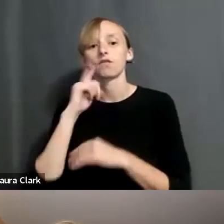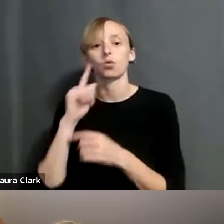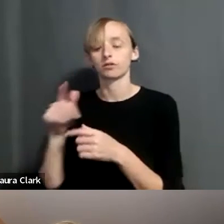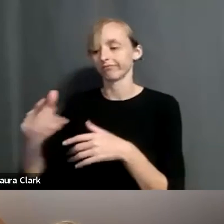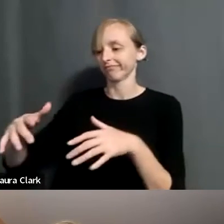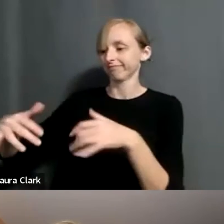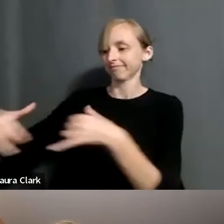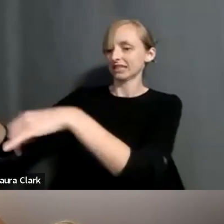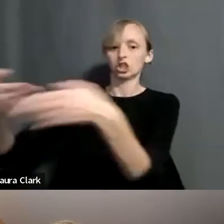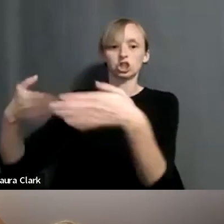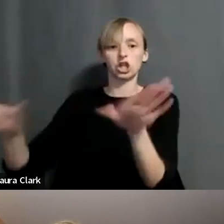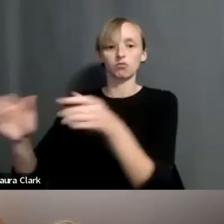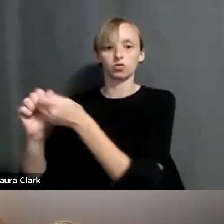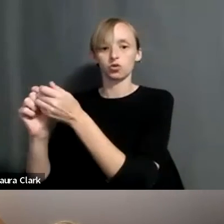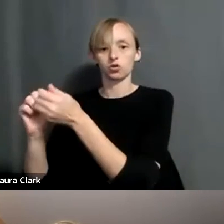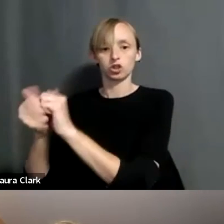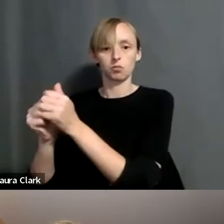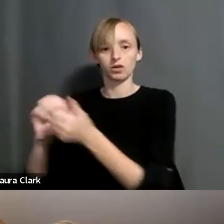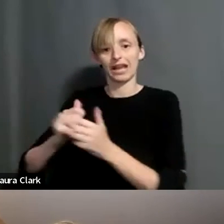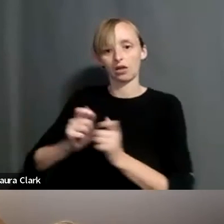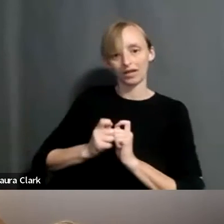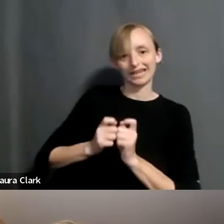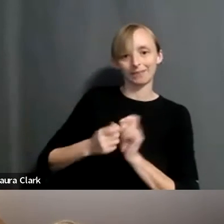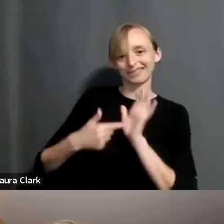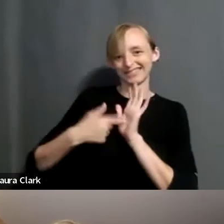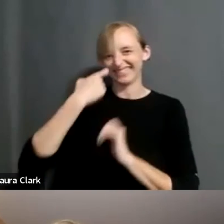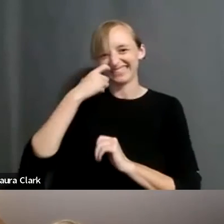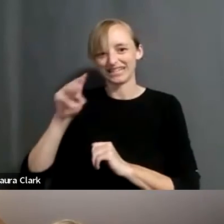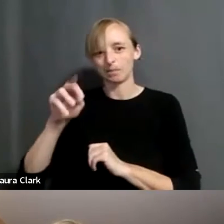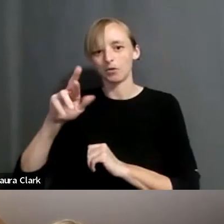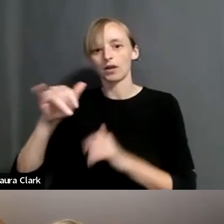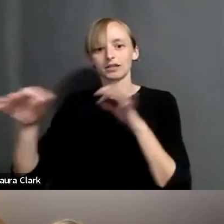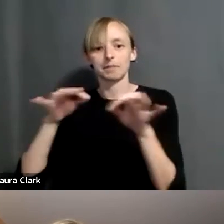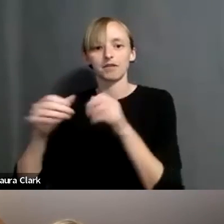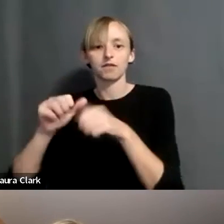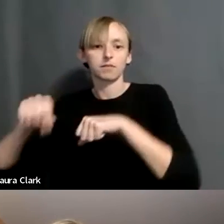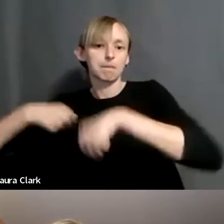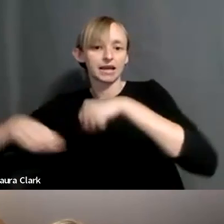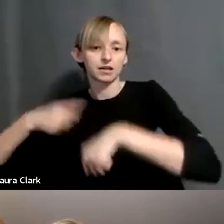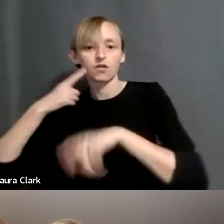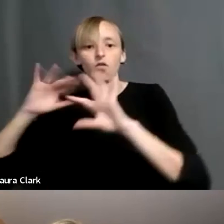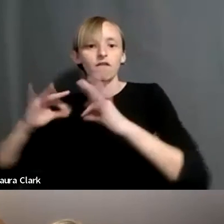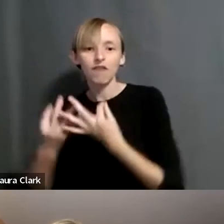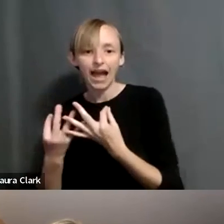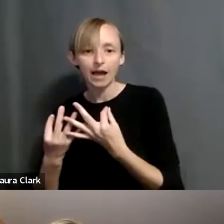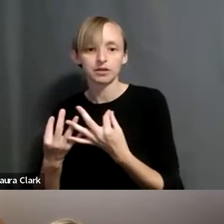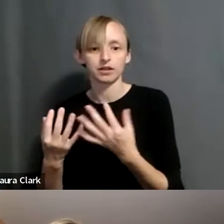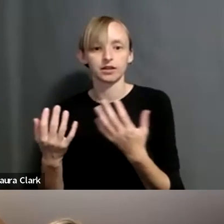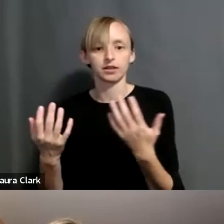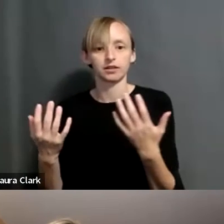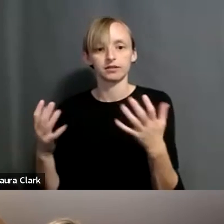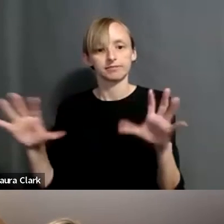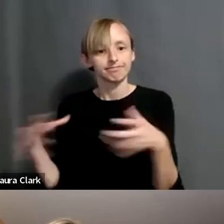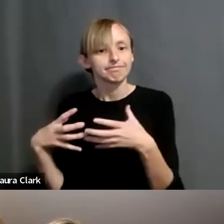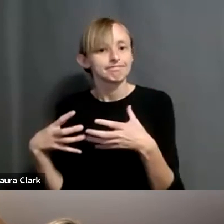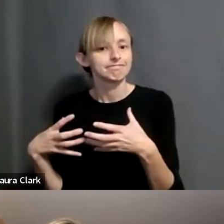anything, in Maria was kind of touching on it with the biking, anything with the family, actually everybody was, anything with the family,